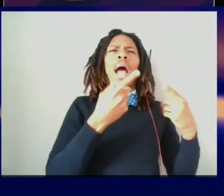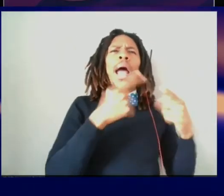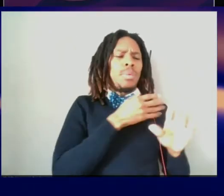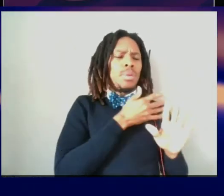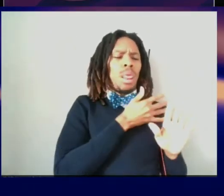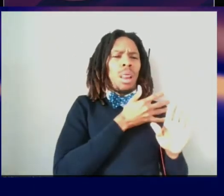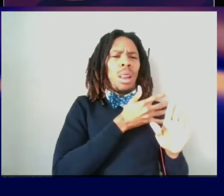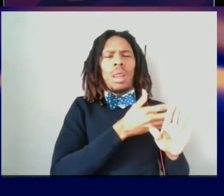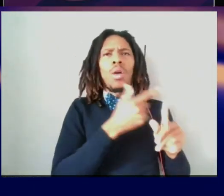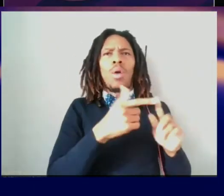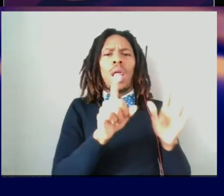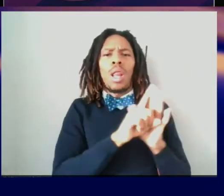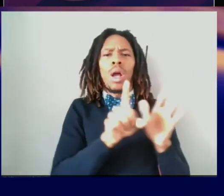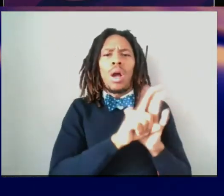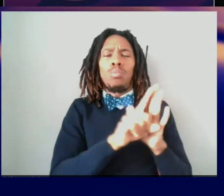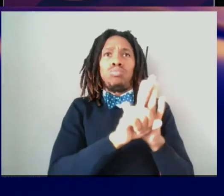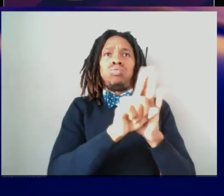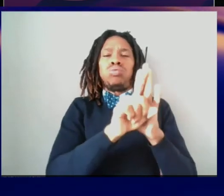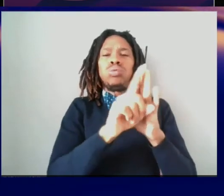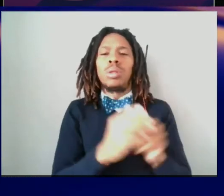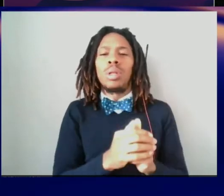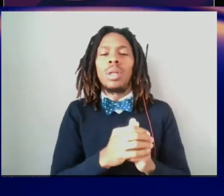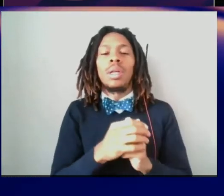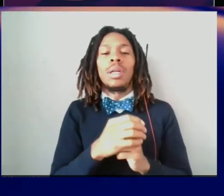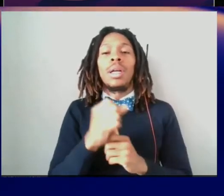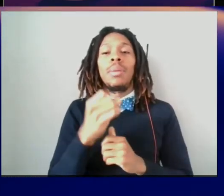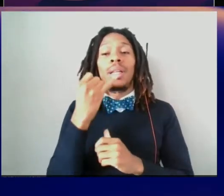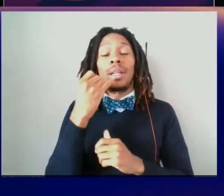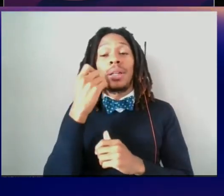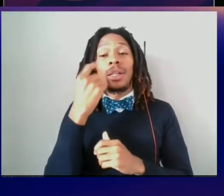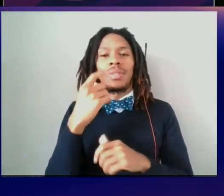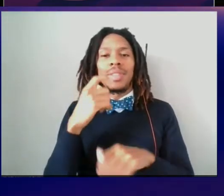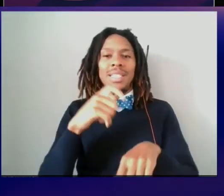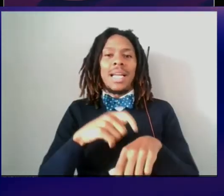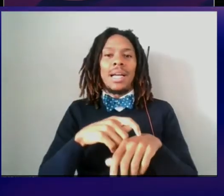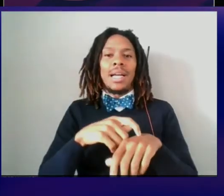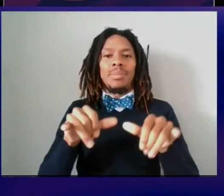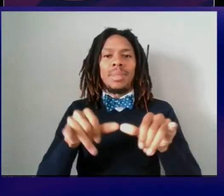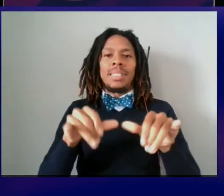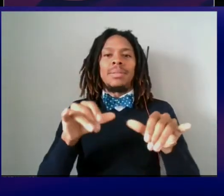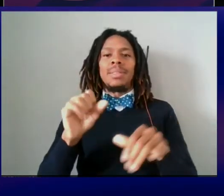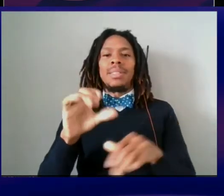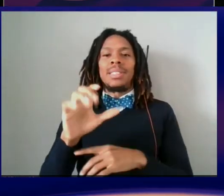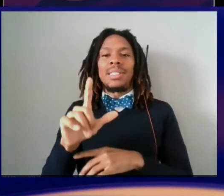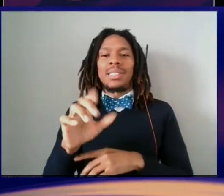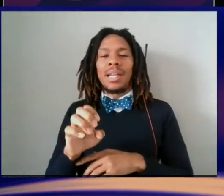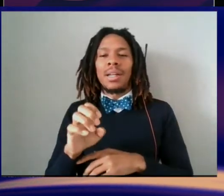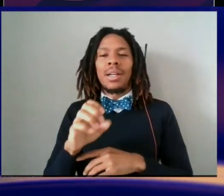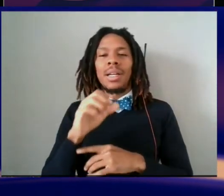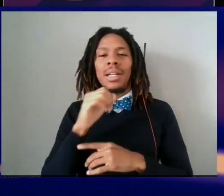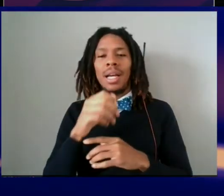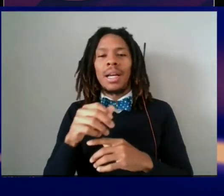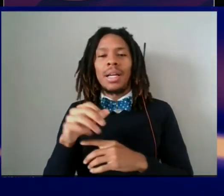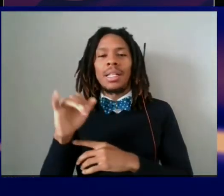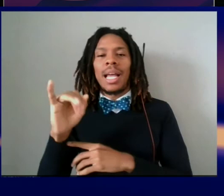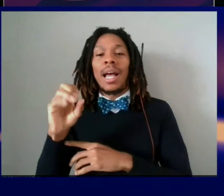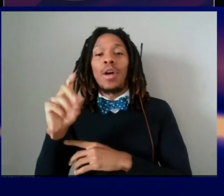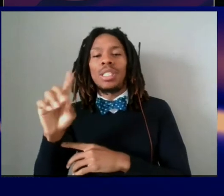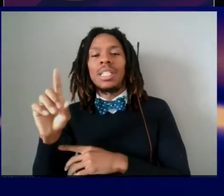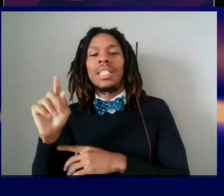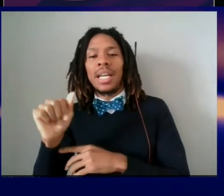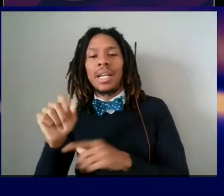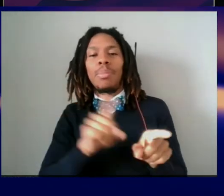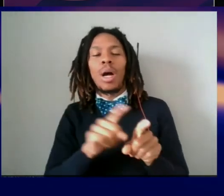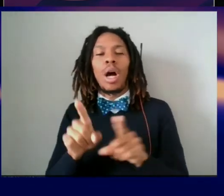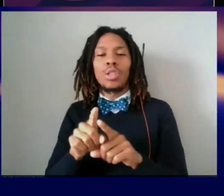also, because of a common time scale, not just rewind your IoT data, but you can get the video feed